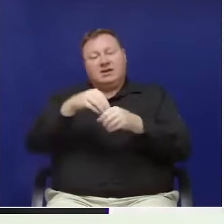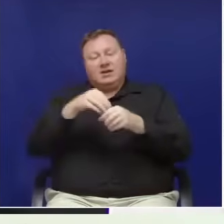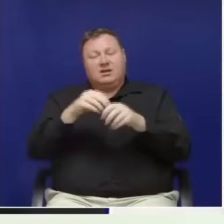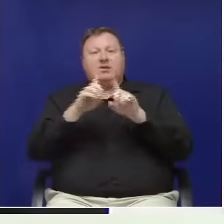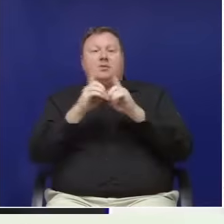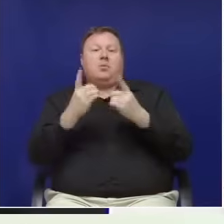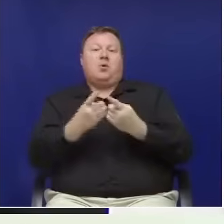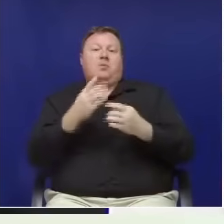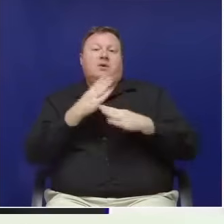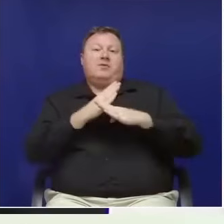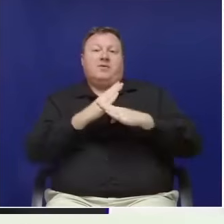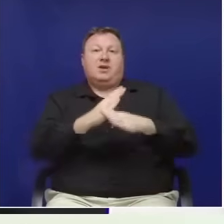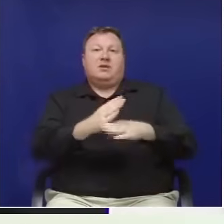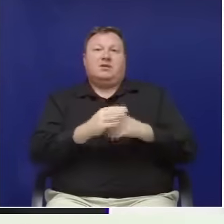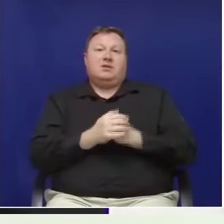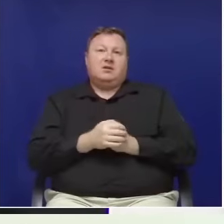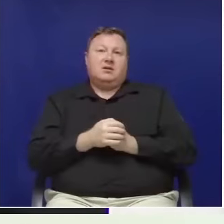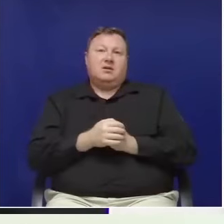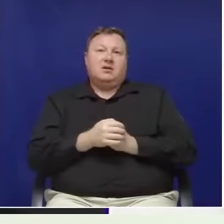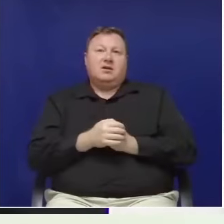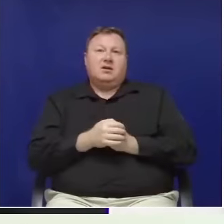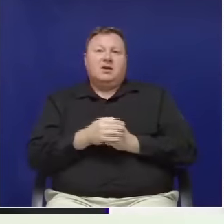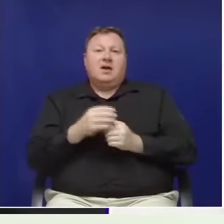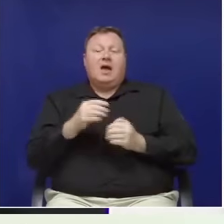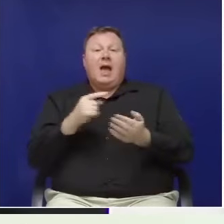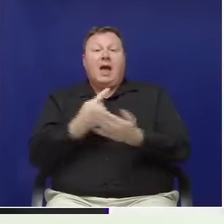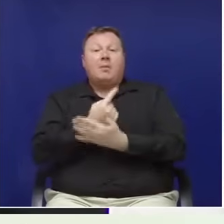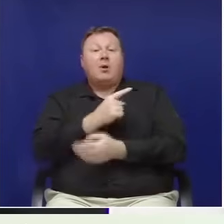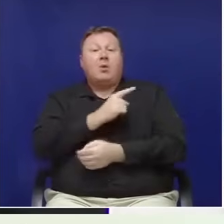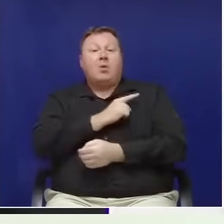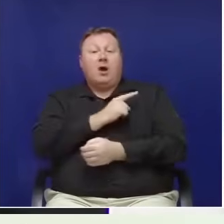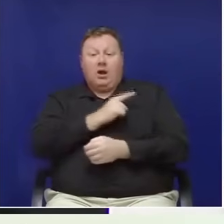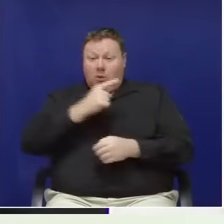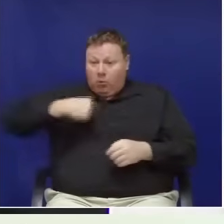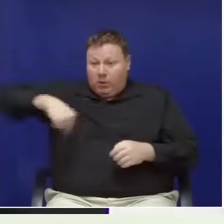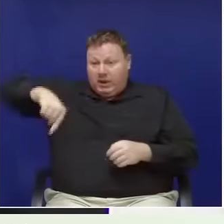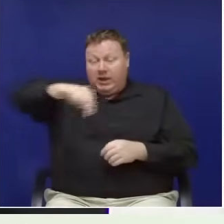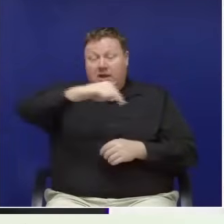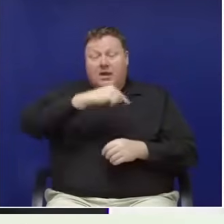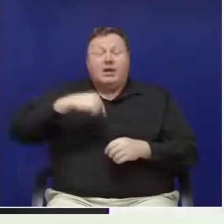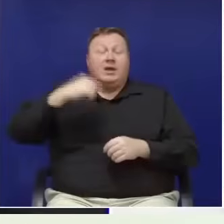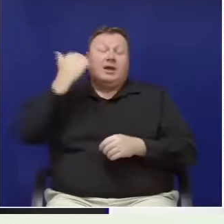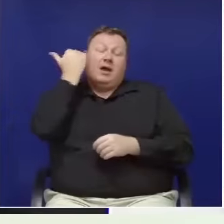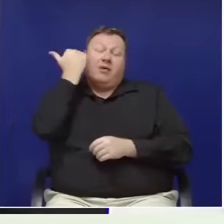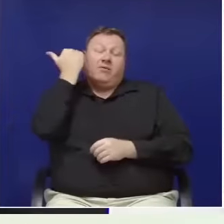Defense, which were caused by us, this government, by